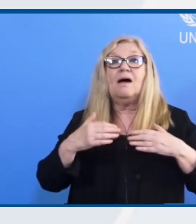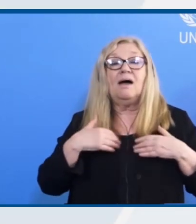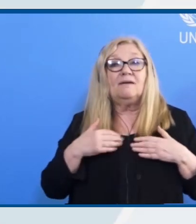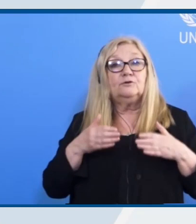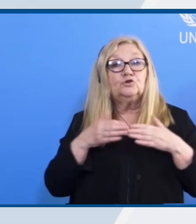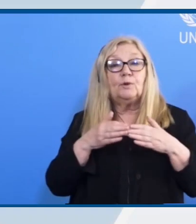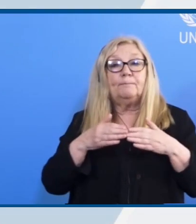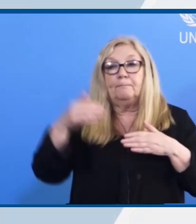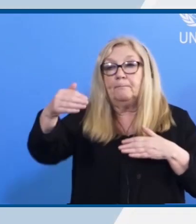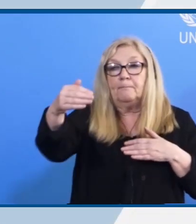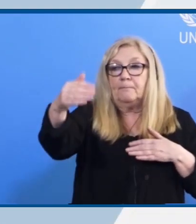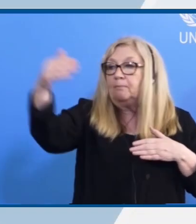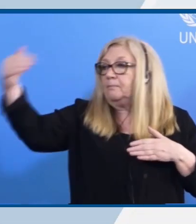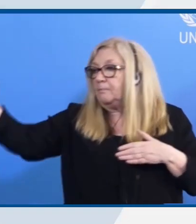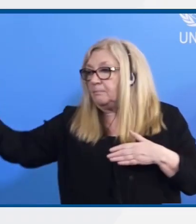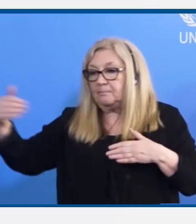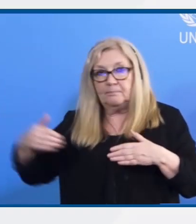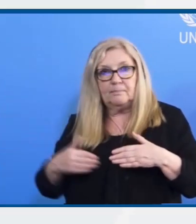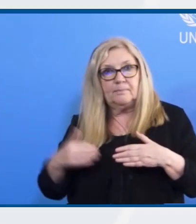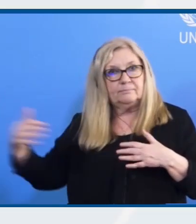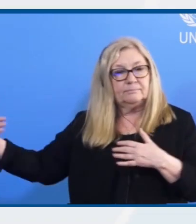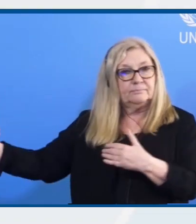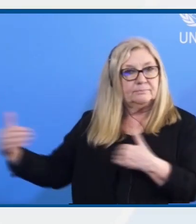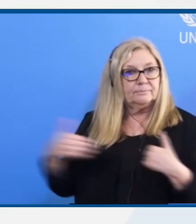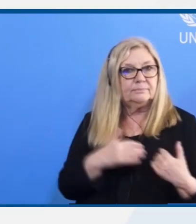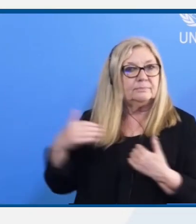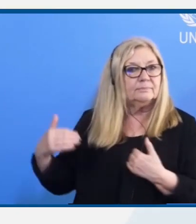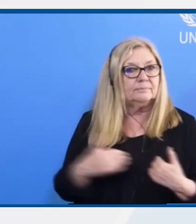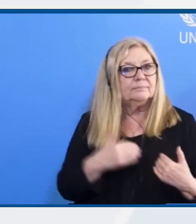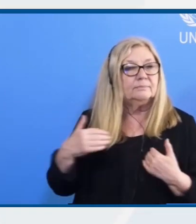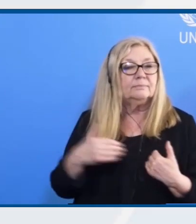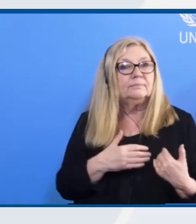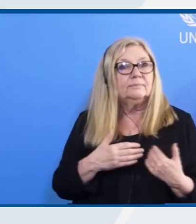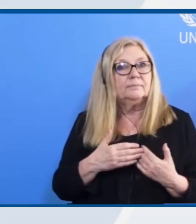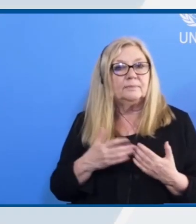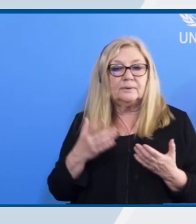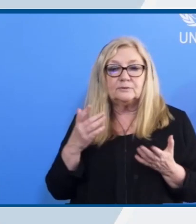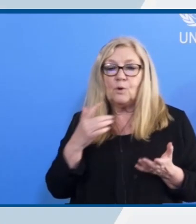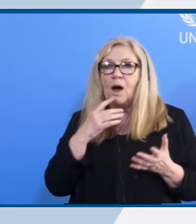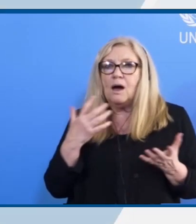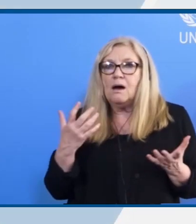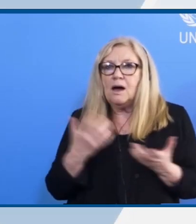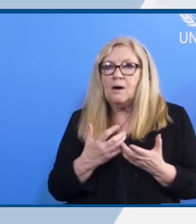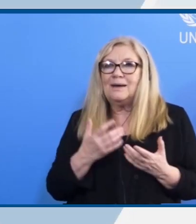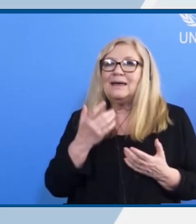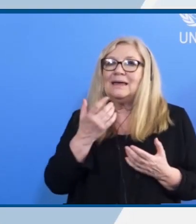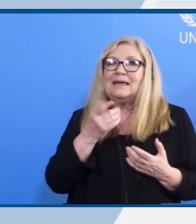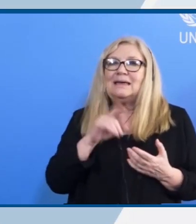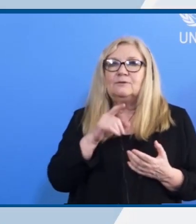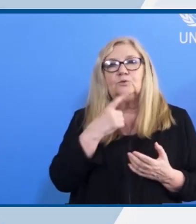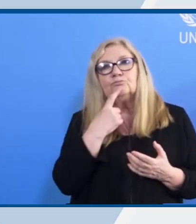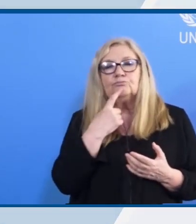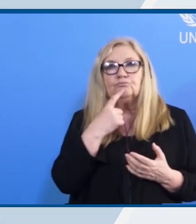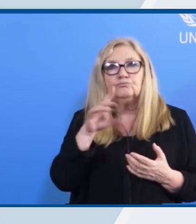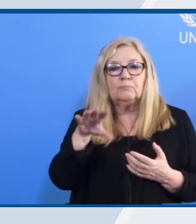our city or to our province to visit or to. But if you from doing this,